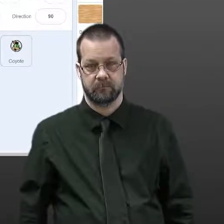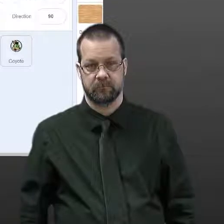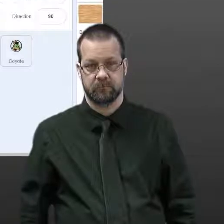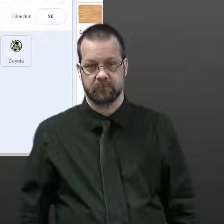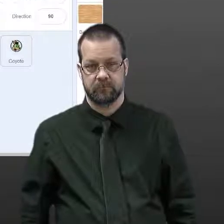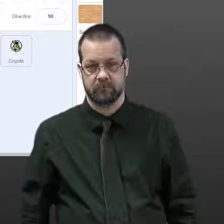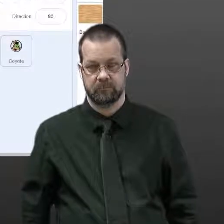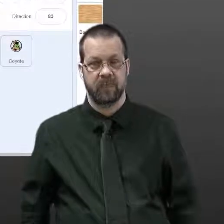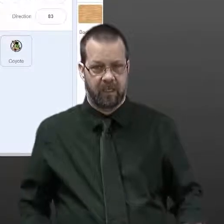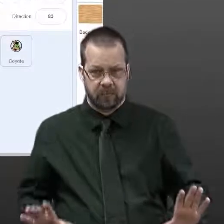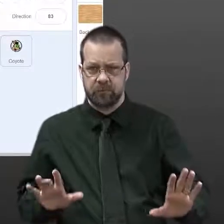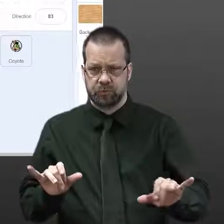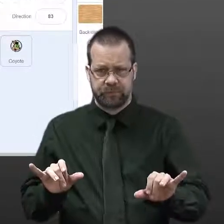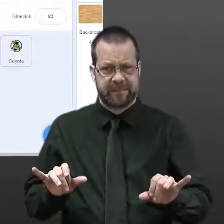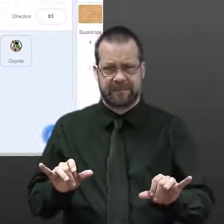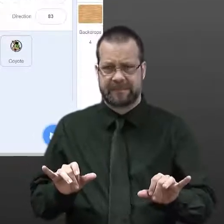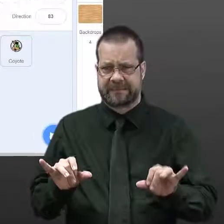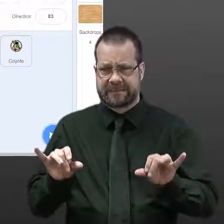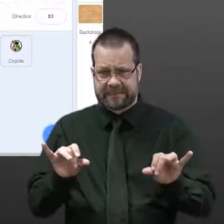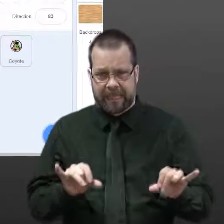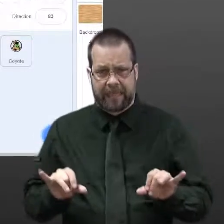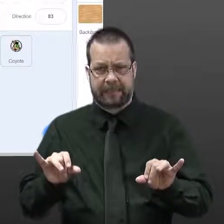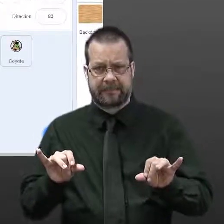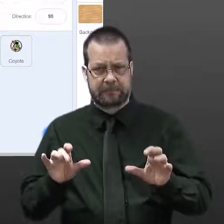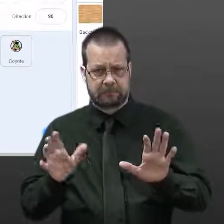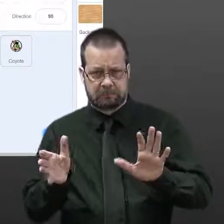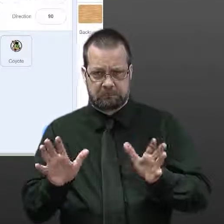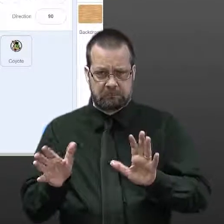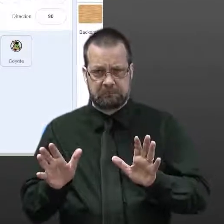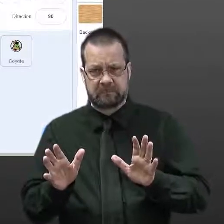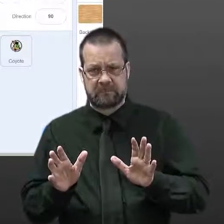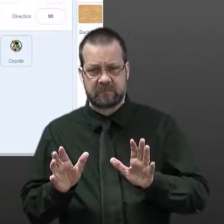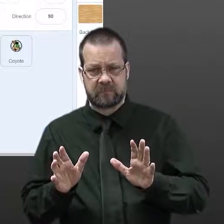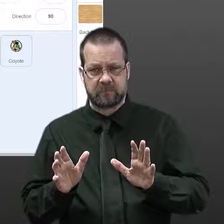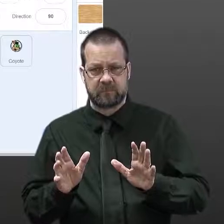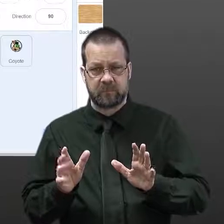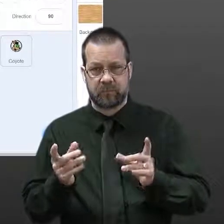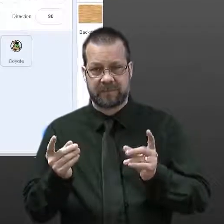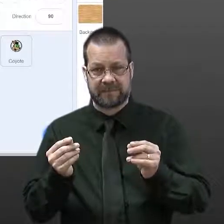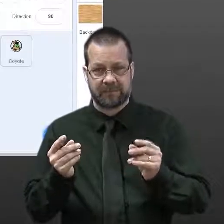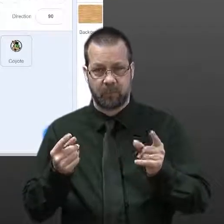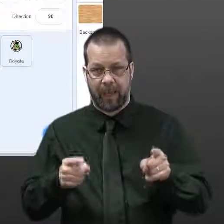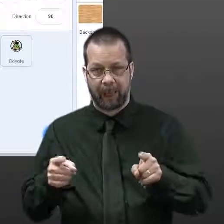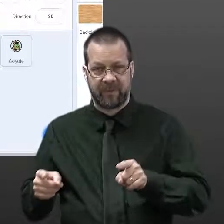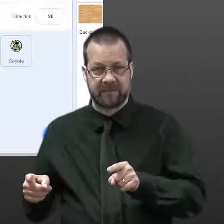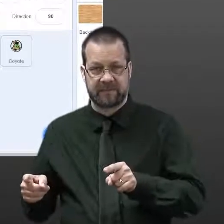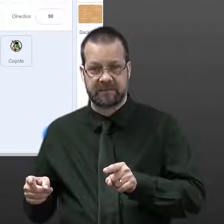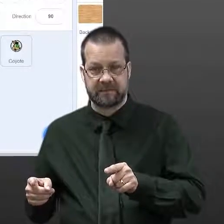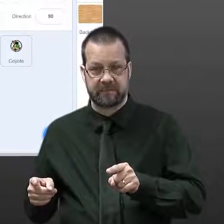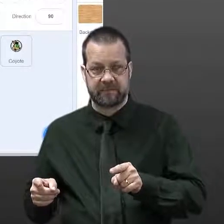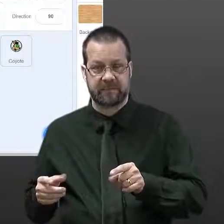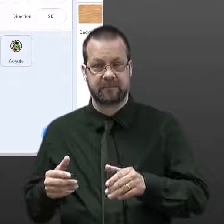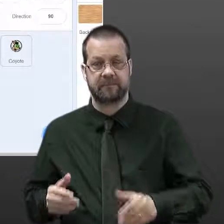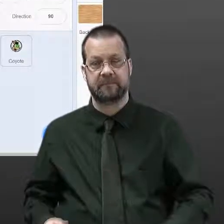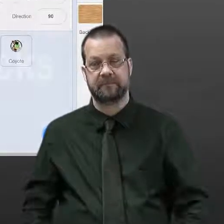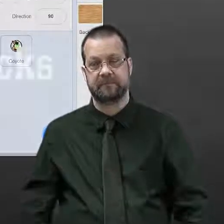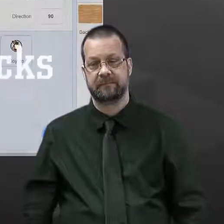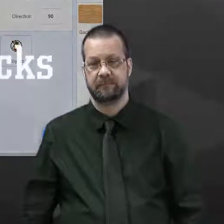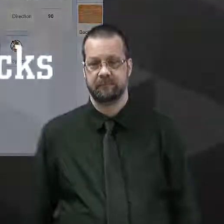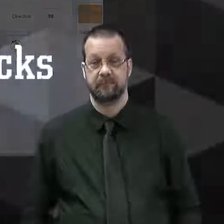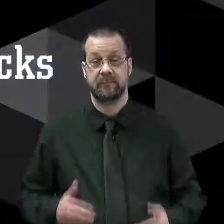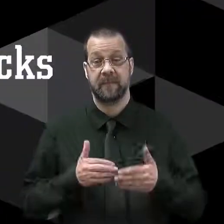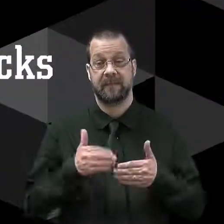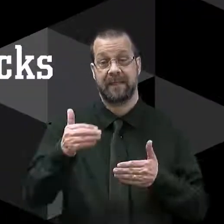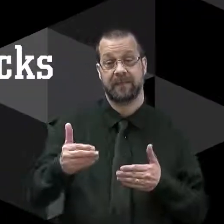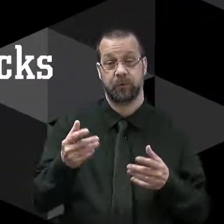And now this shouldn't really change too much for what our project does here. The next thing that we're